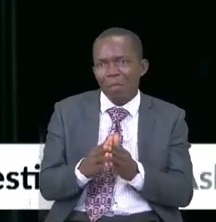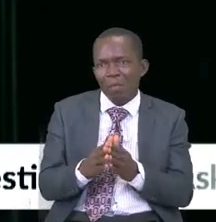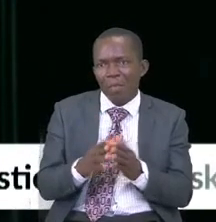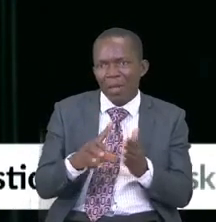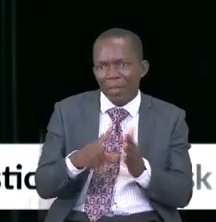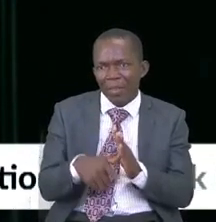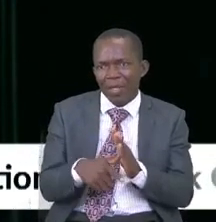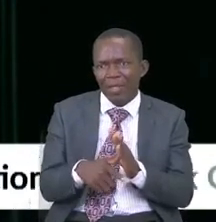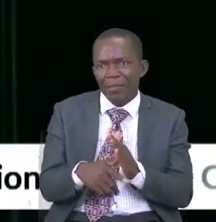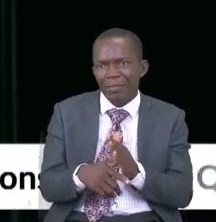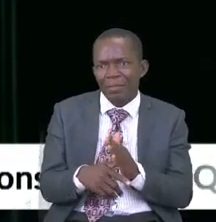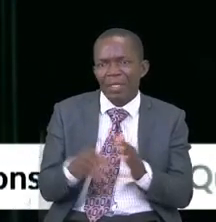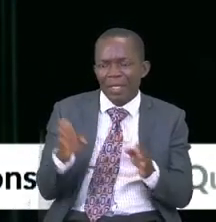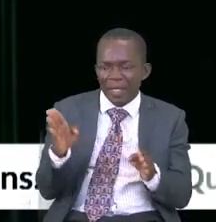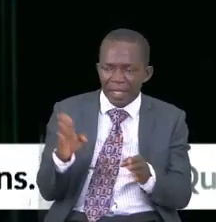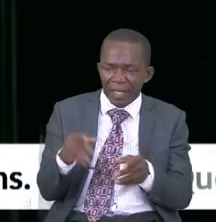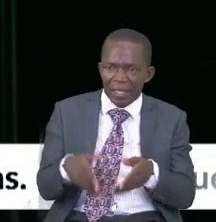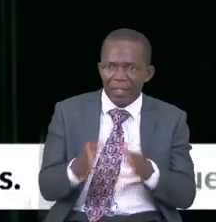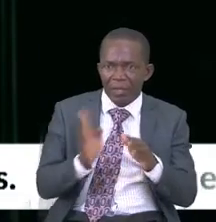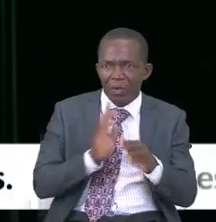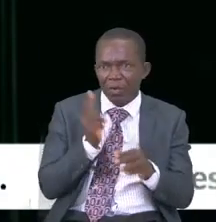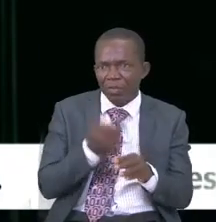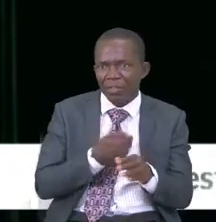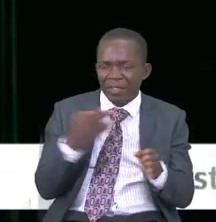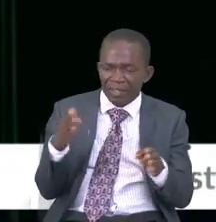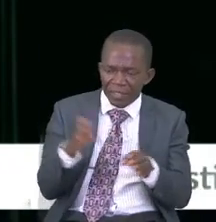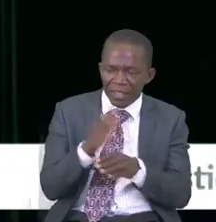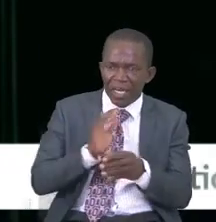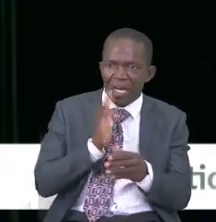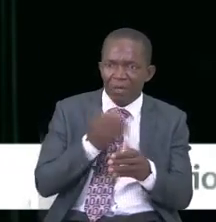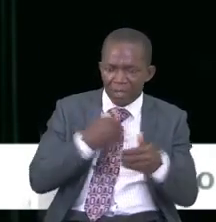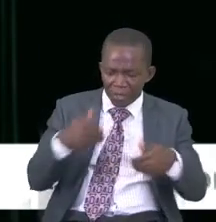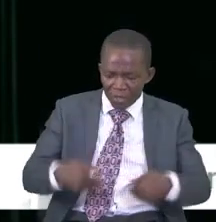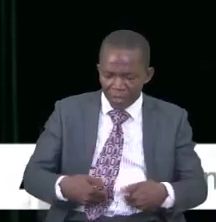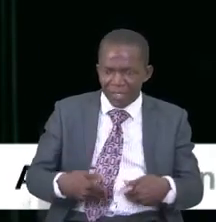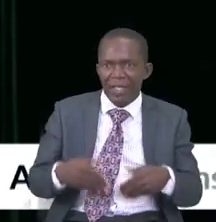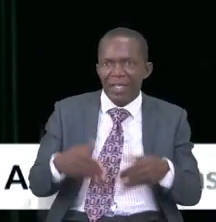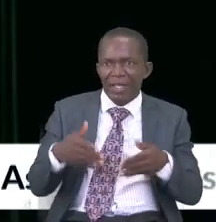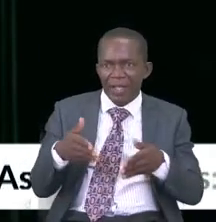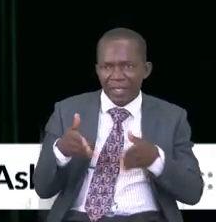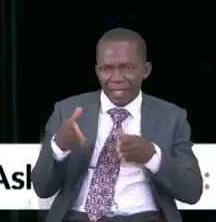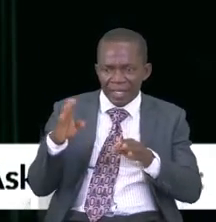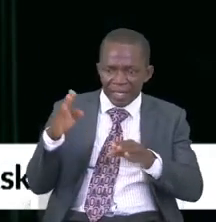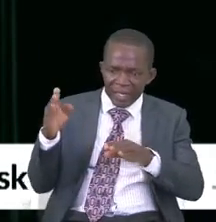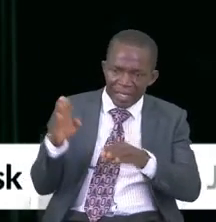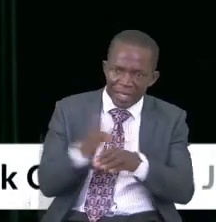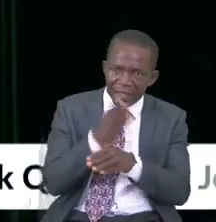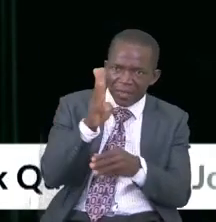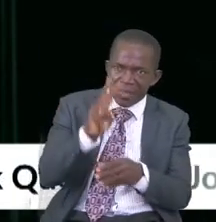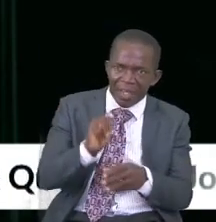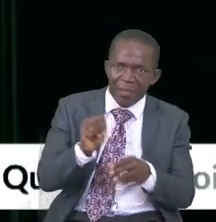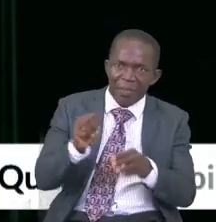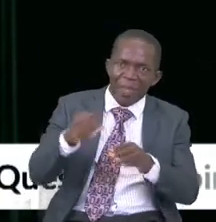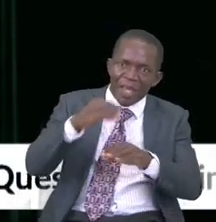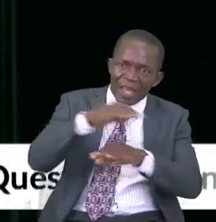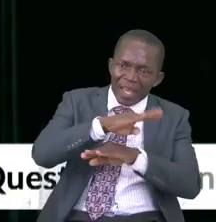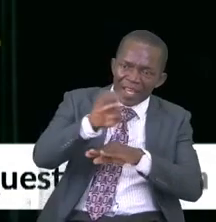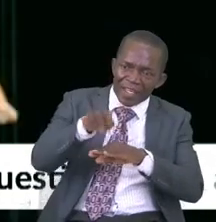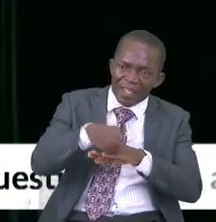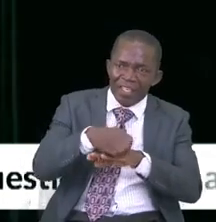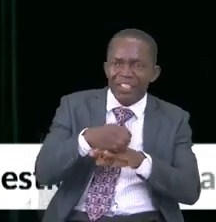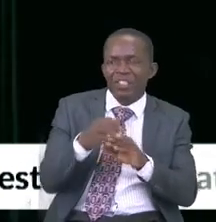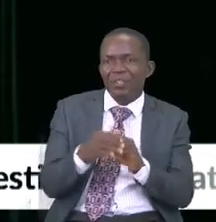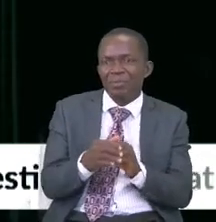he stood there. Let's take our young ones. Let's get them engaged. Let's show them what it means to stand for God. That yes, there may